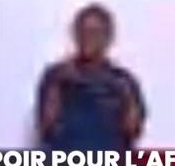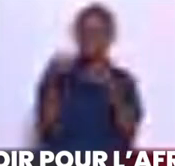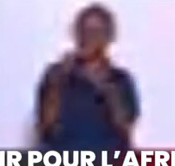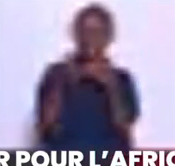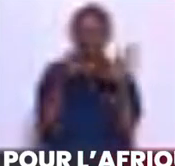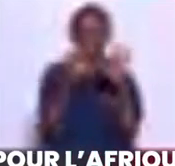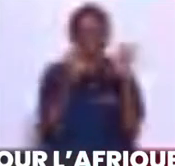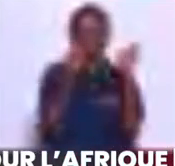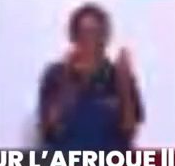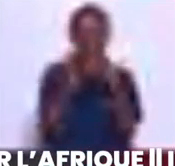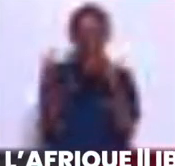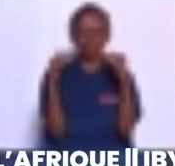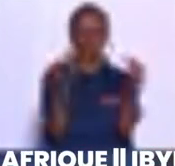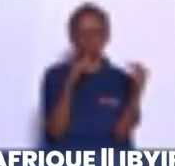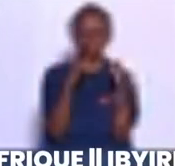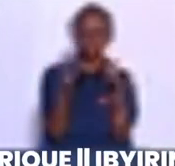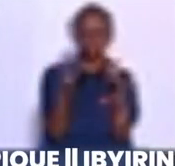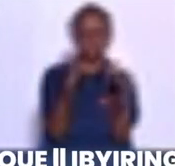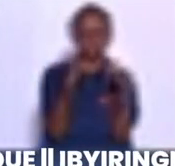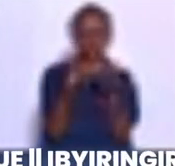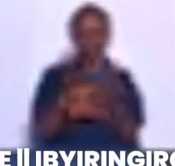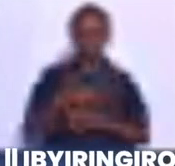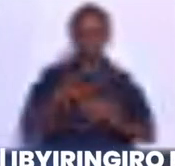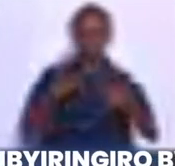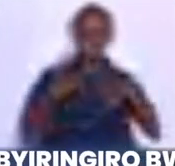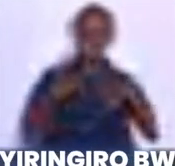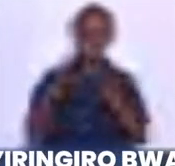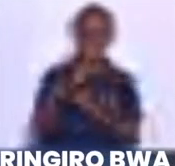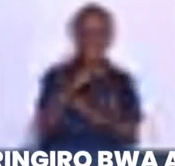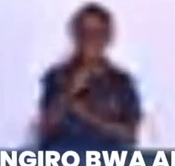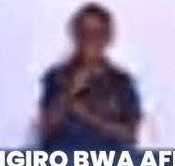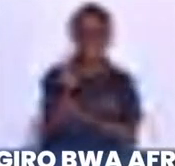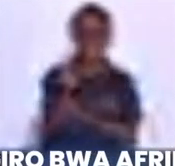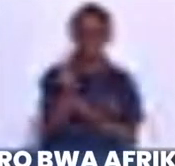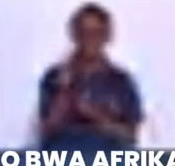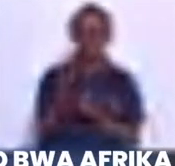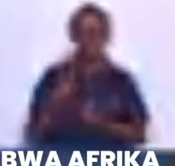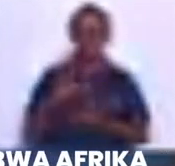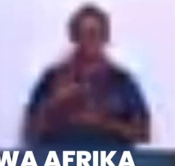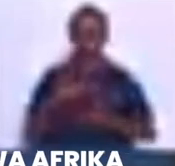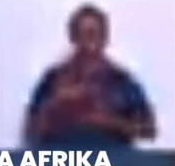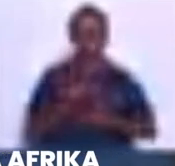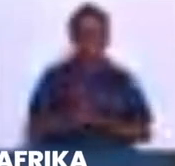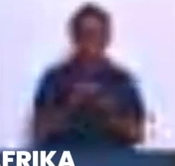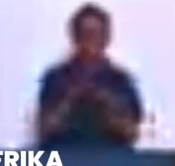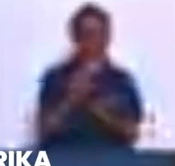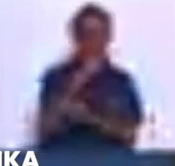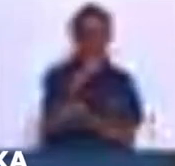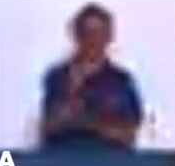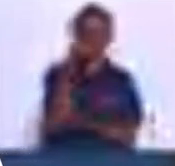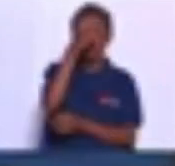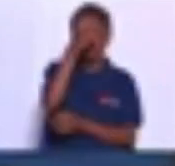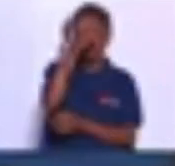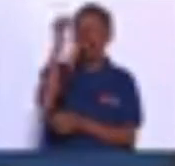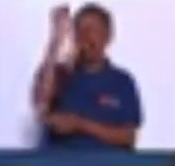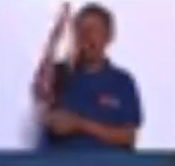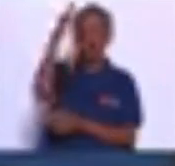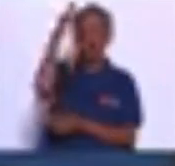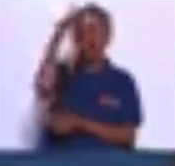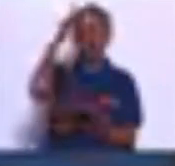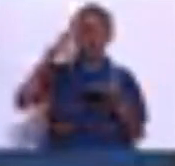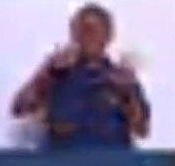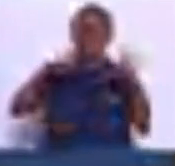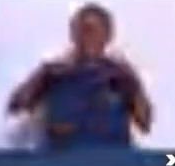family conflicts. May you heal them. May you help them, because you know how